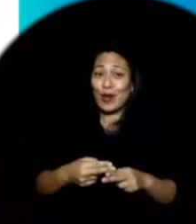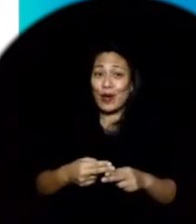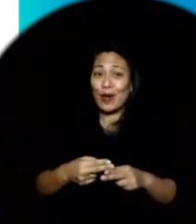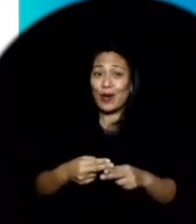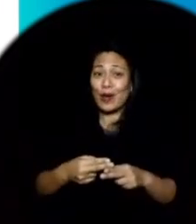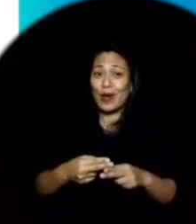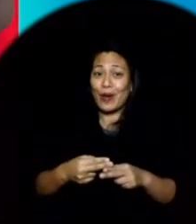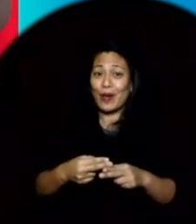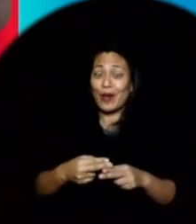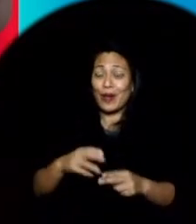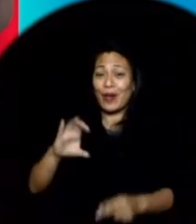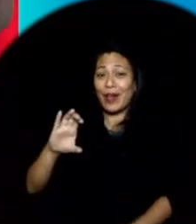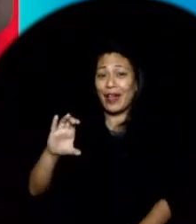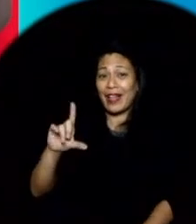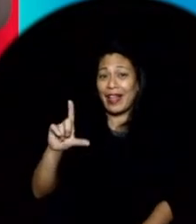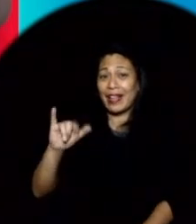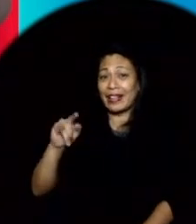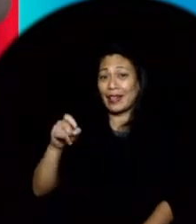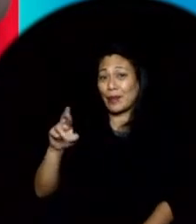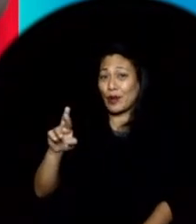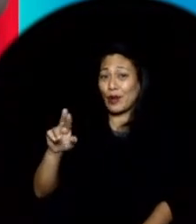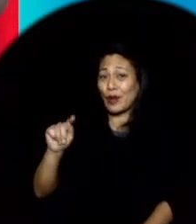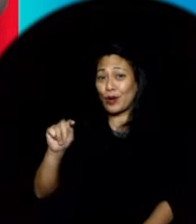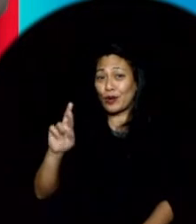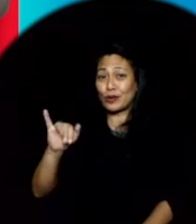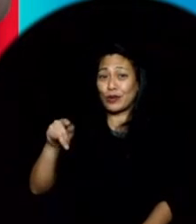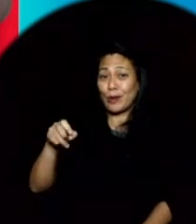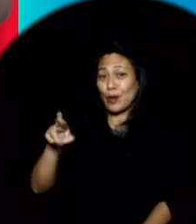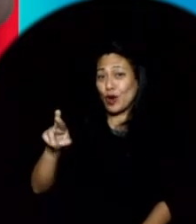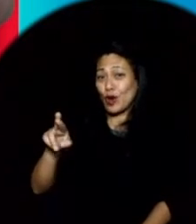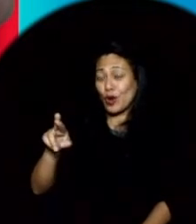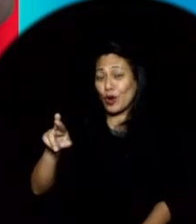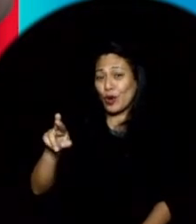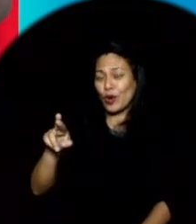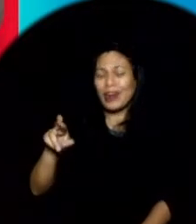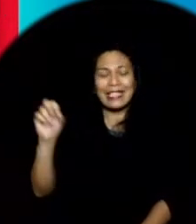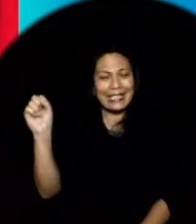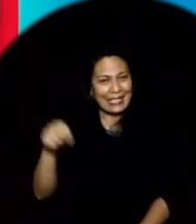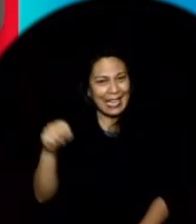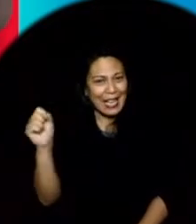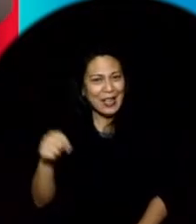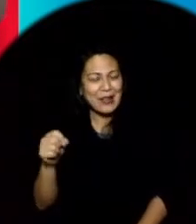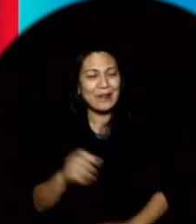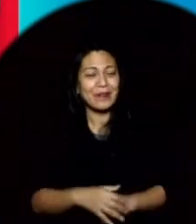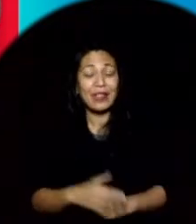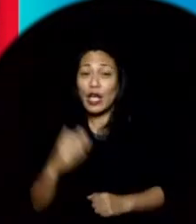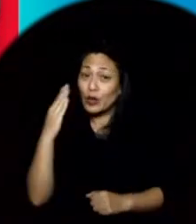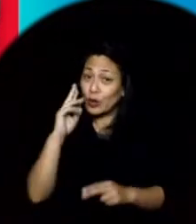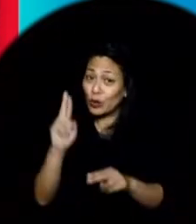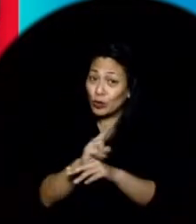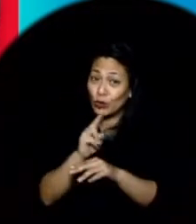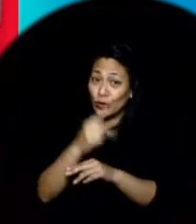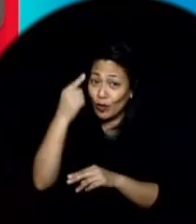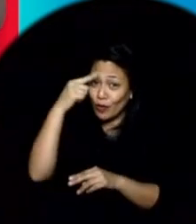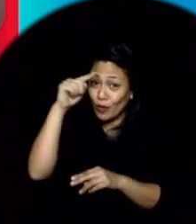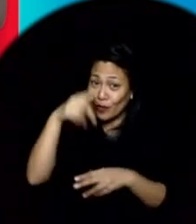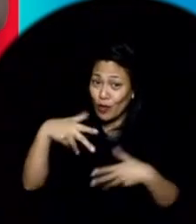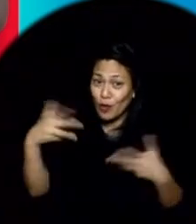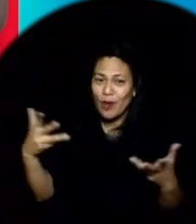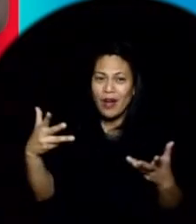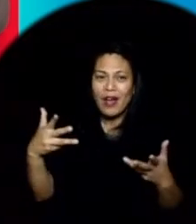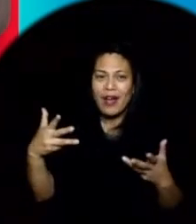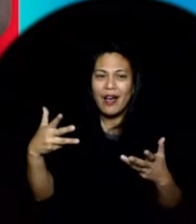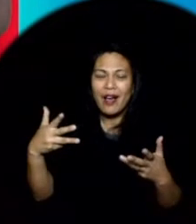is called a clipper tripper. Yes, it is, and you know what it's used